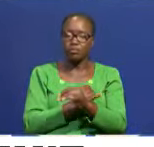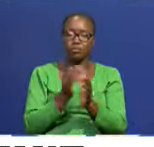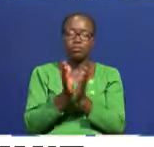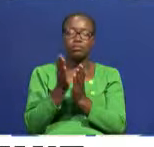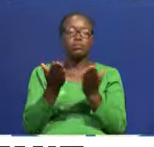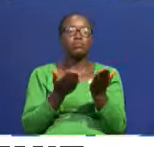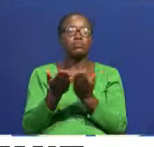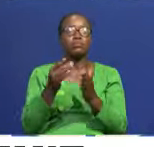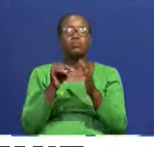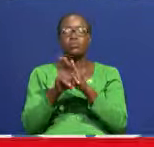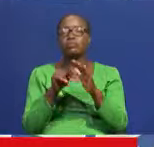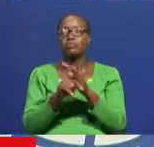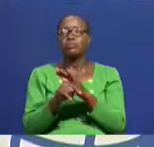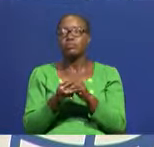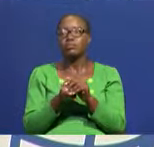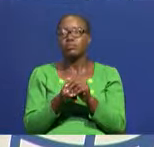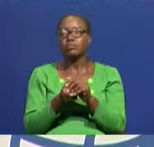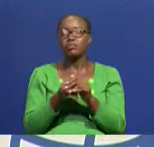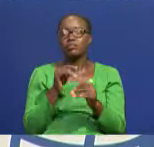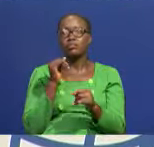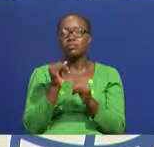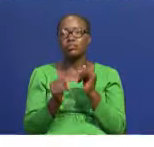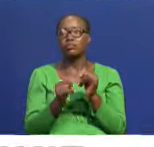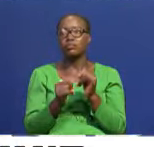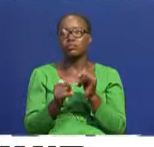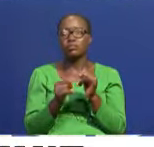service access. Lastly,